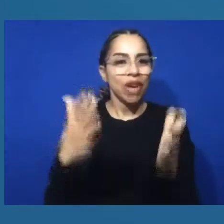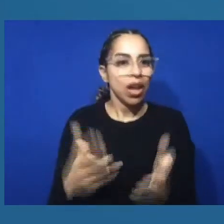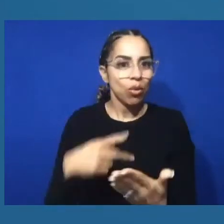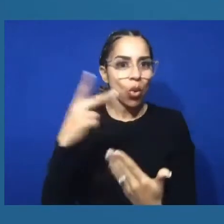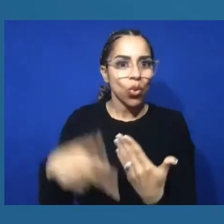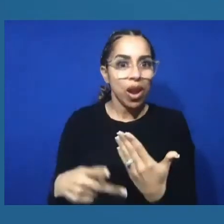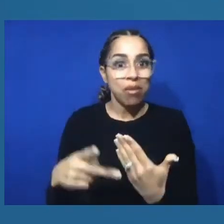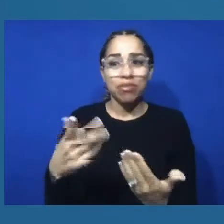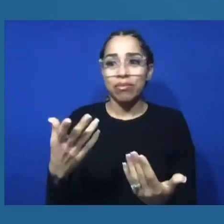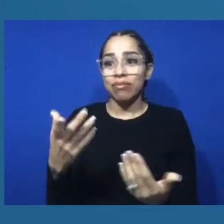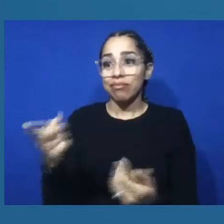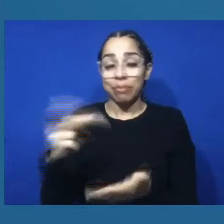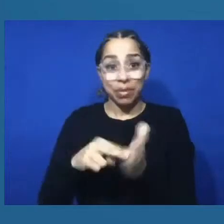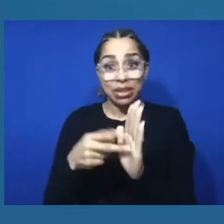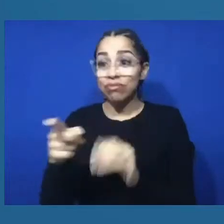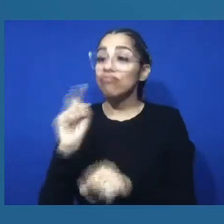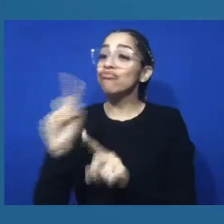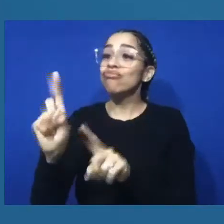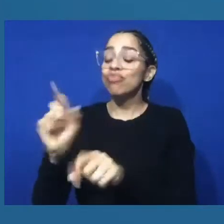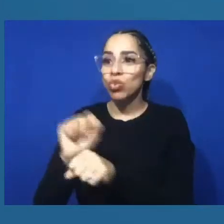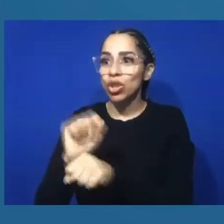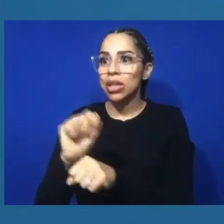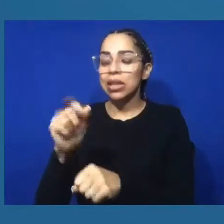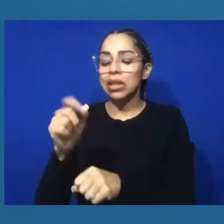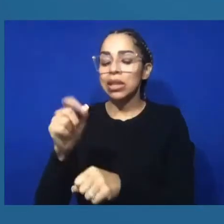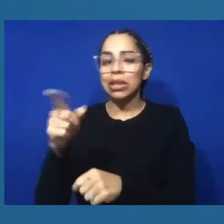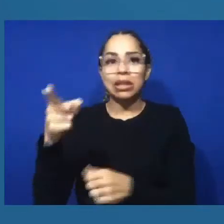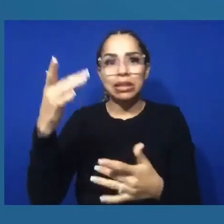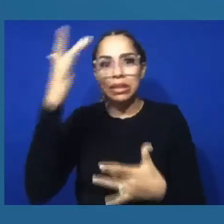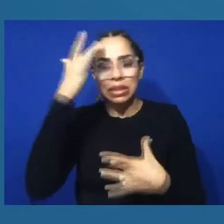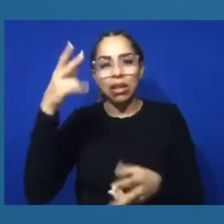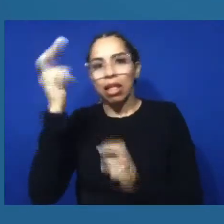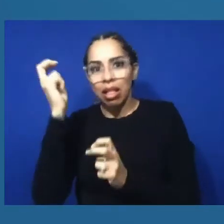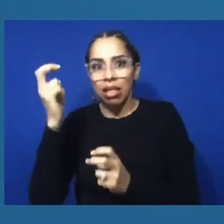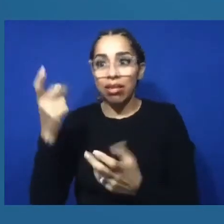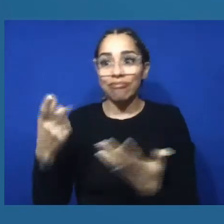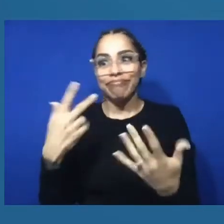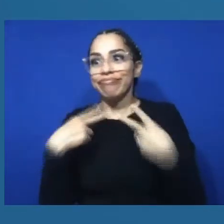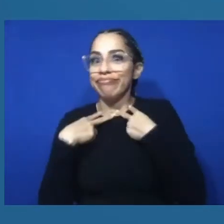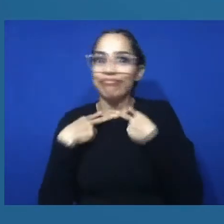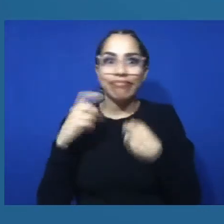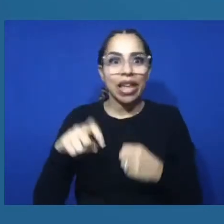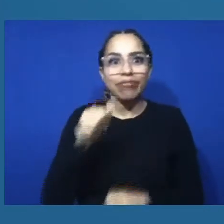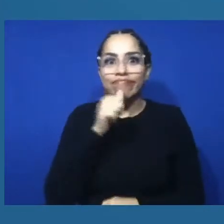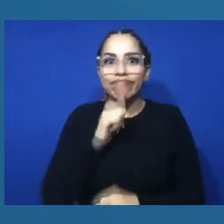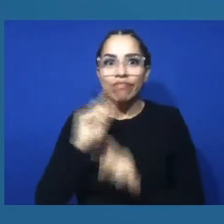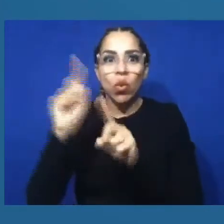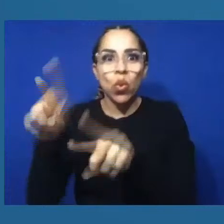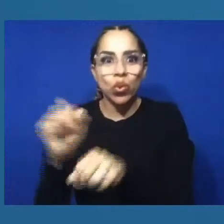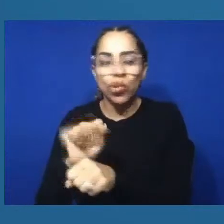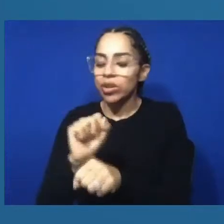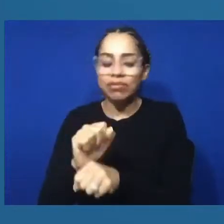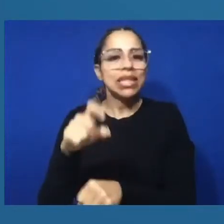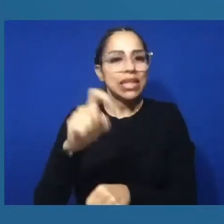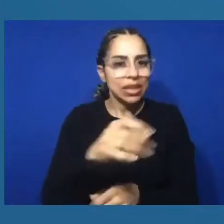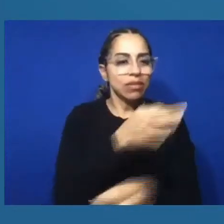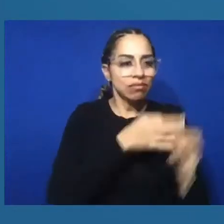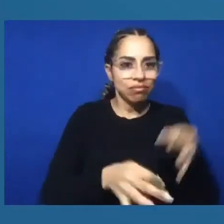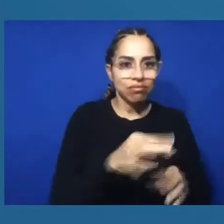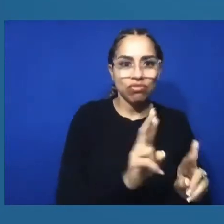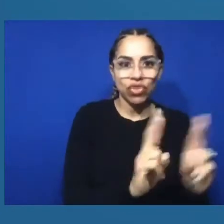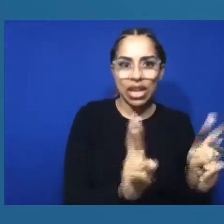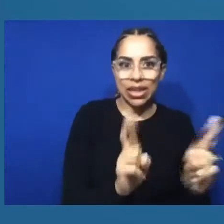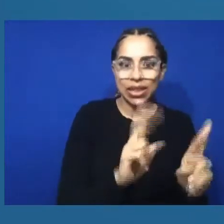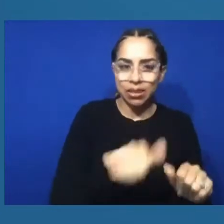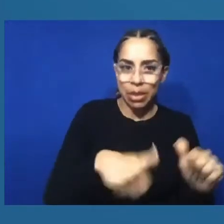work because your child care provider called in or something happened at the center. We have to have the reserves in place, and that's something we're rebuilding up as well, another